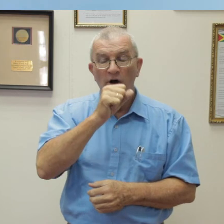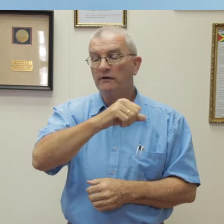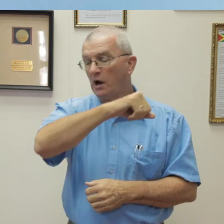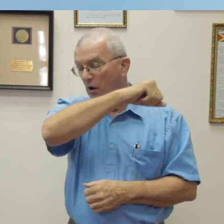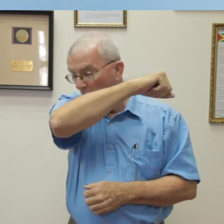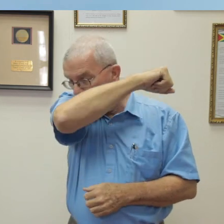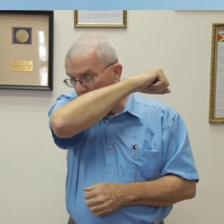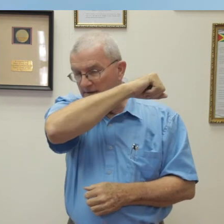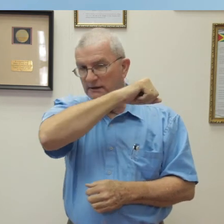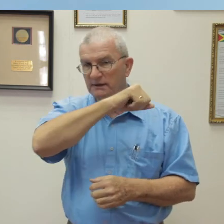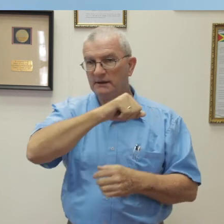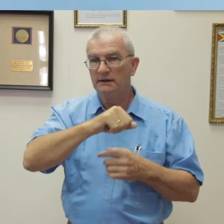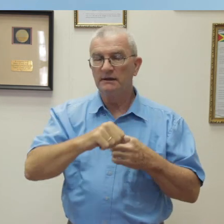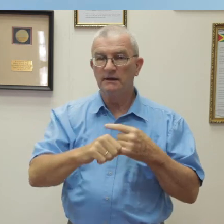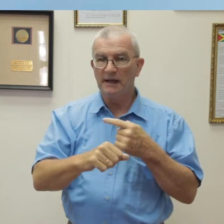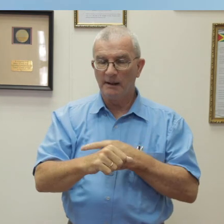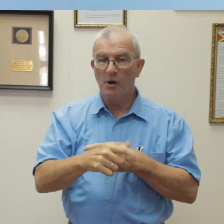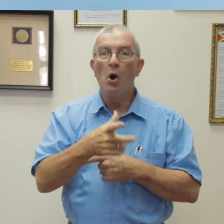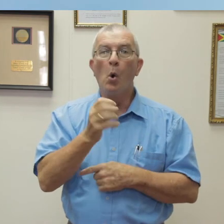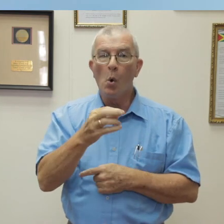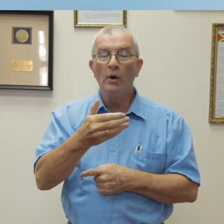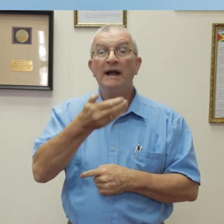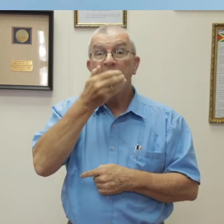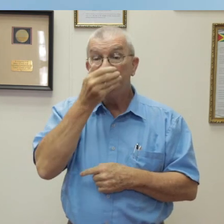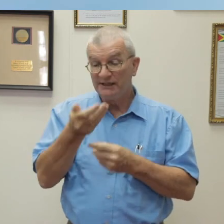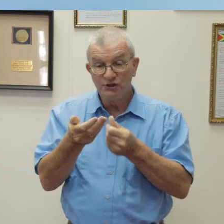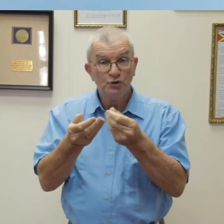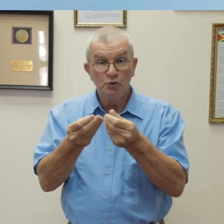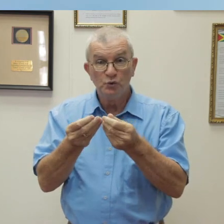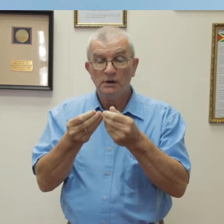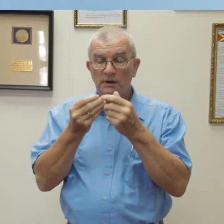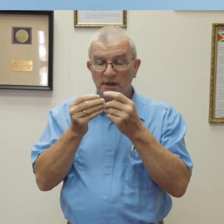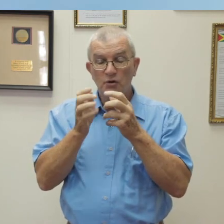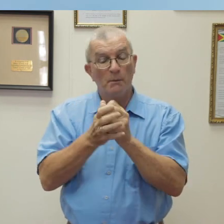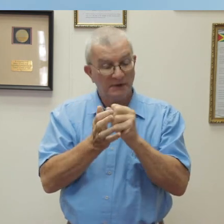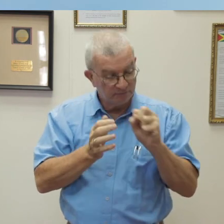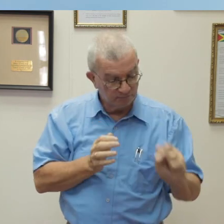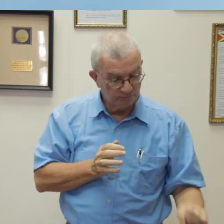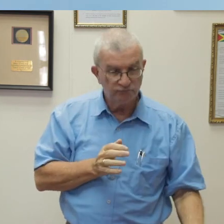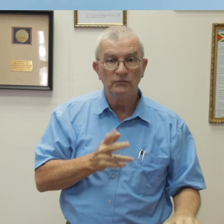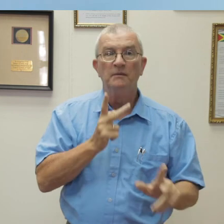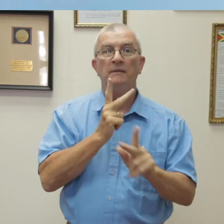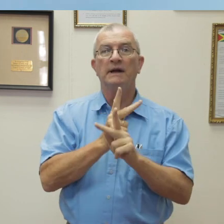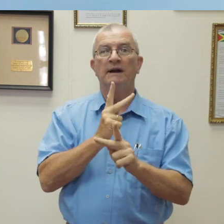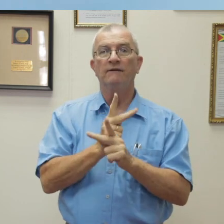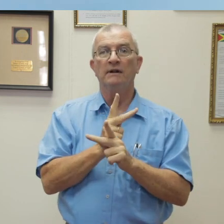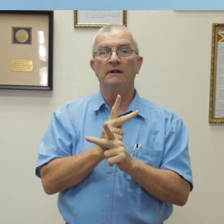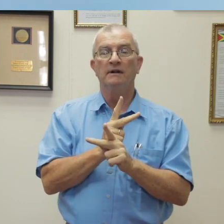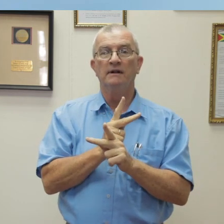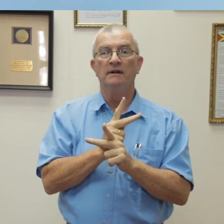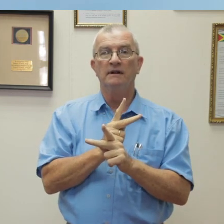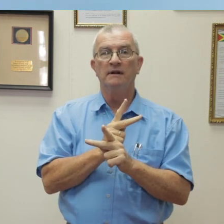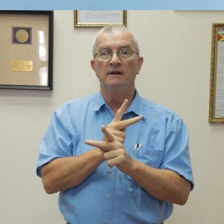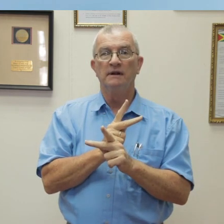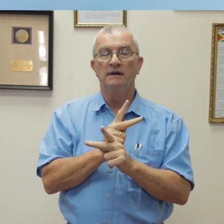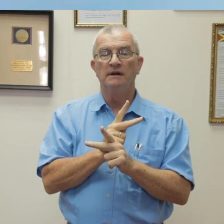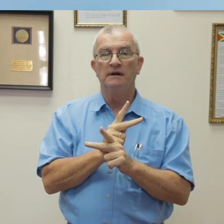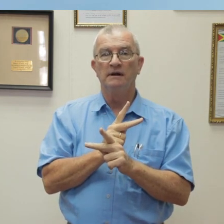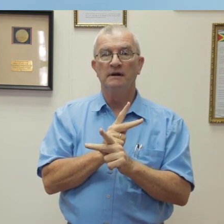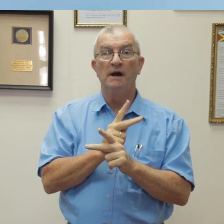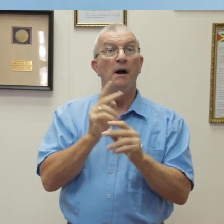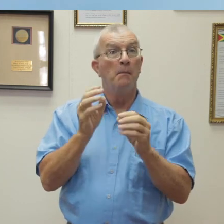your elbows or a tissue that you must discard carefully. Most